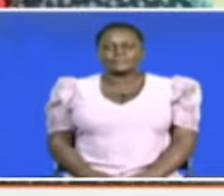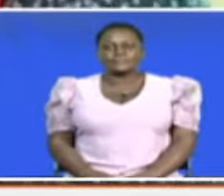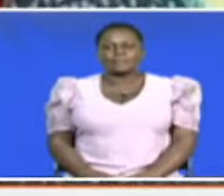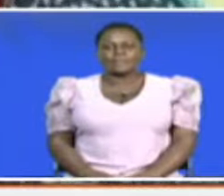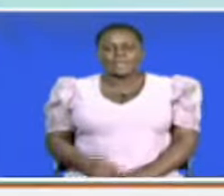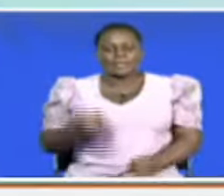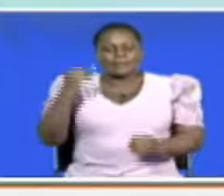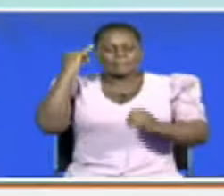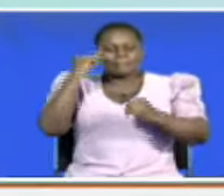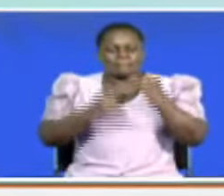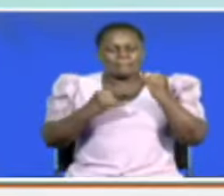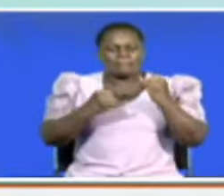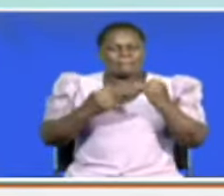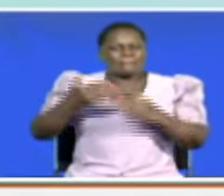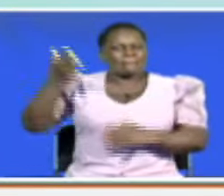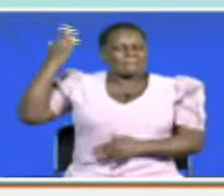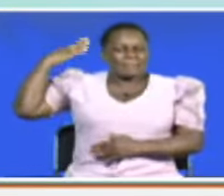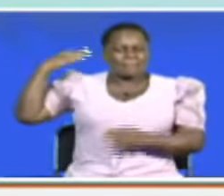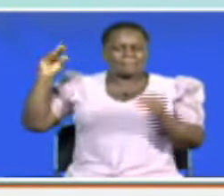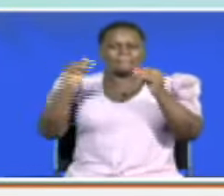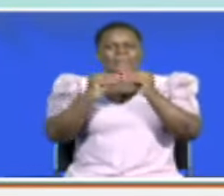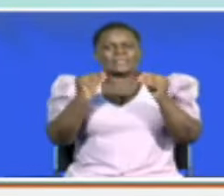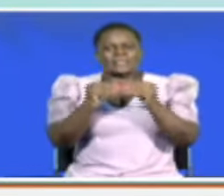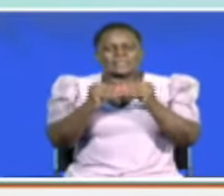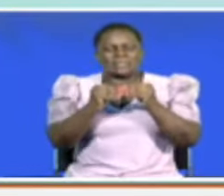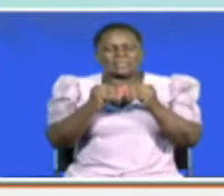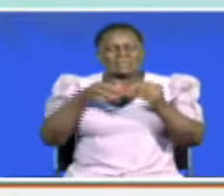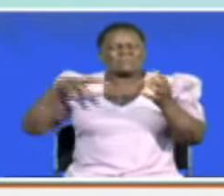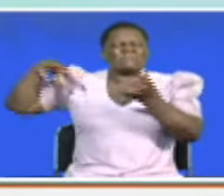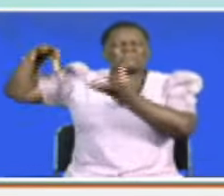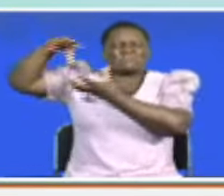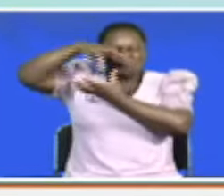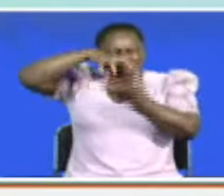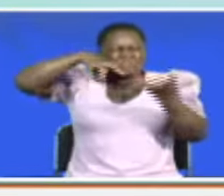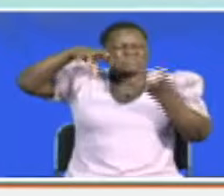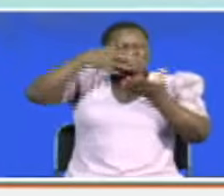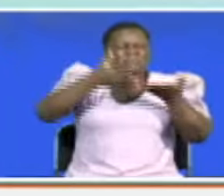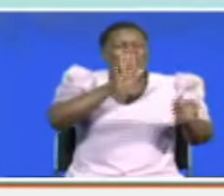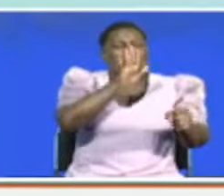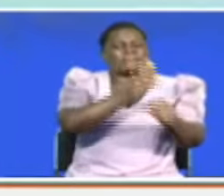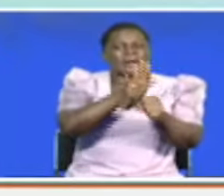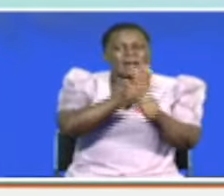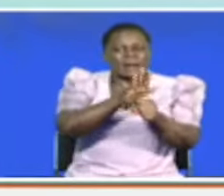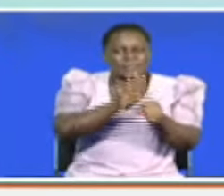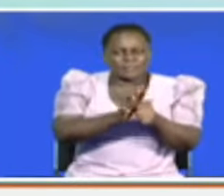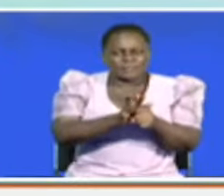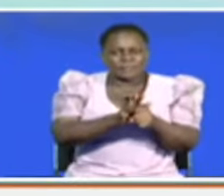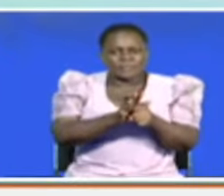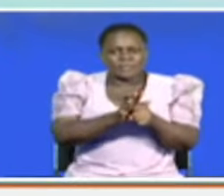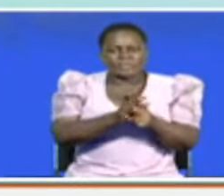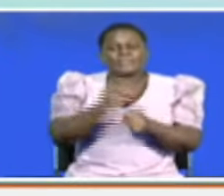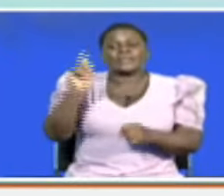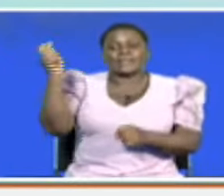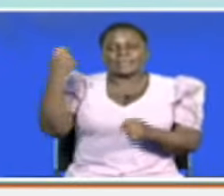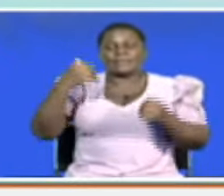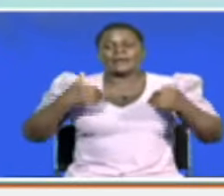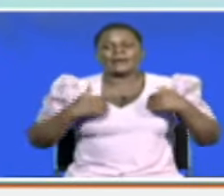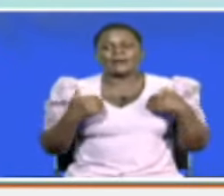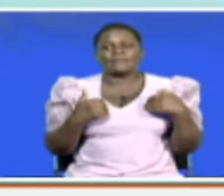At our last meeting, a cloud of uncertainty and a doom hang over Kenya.